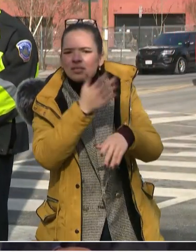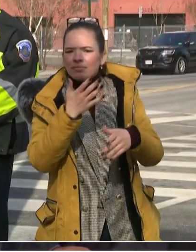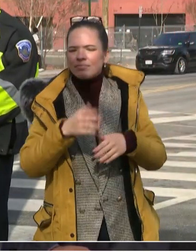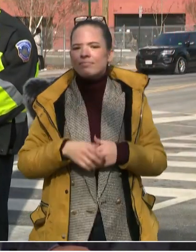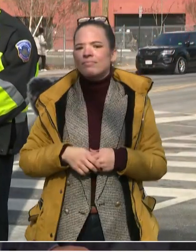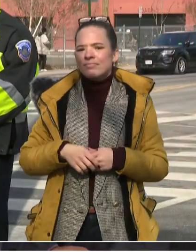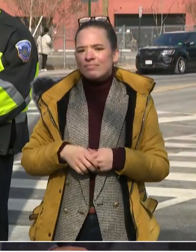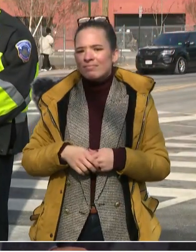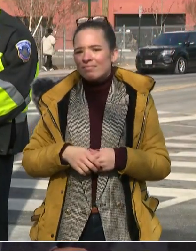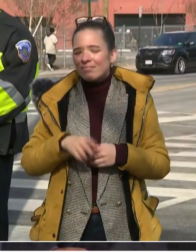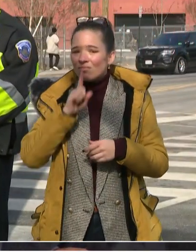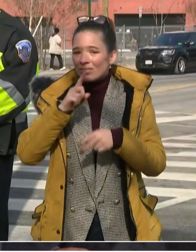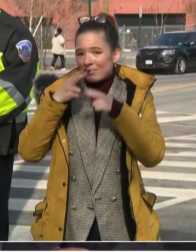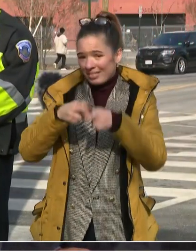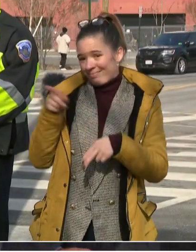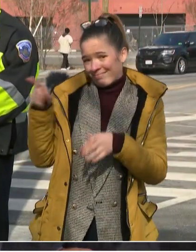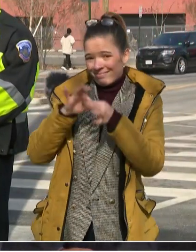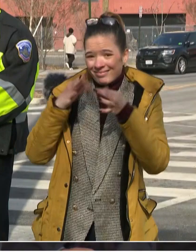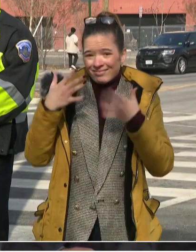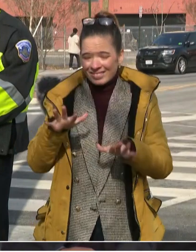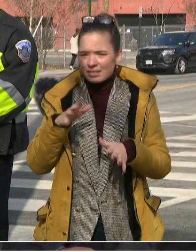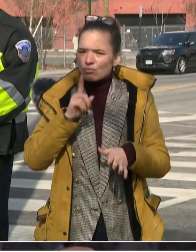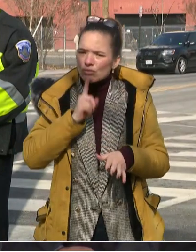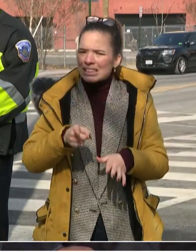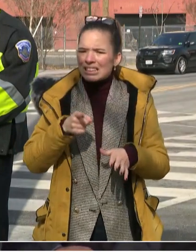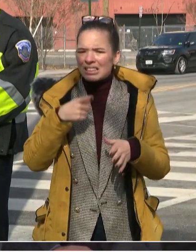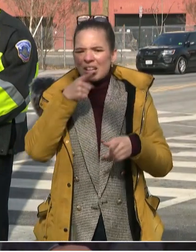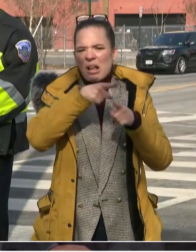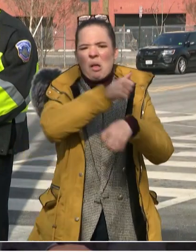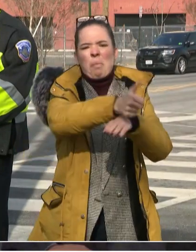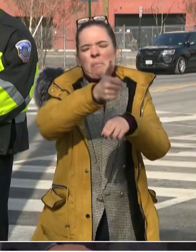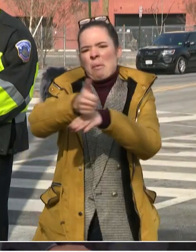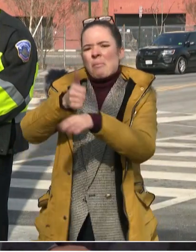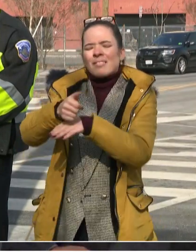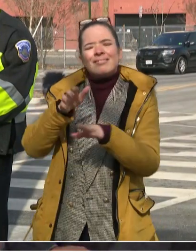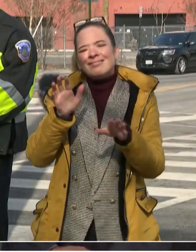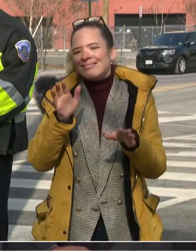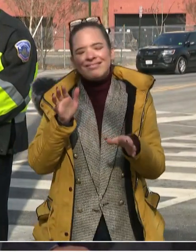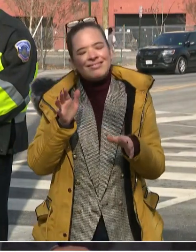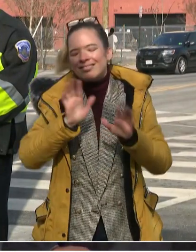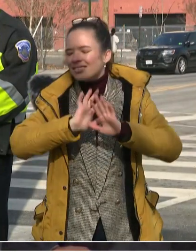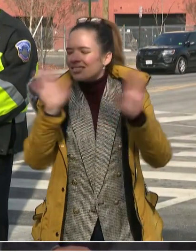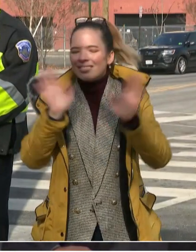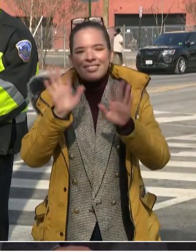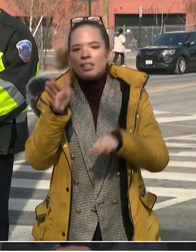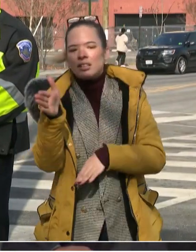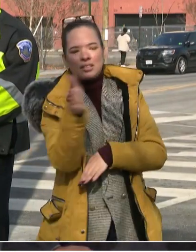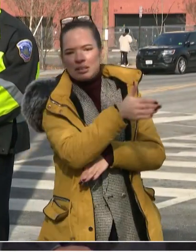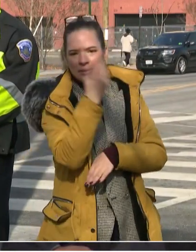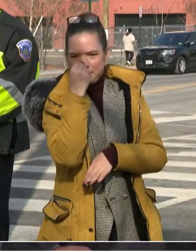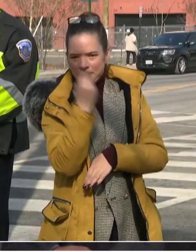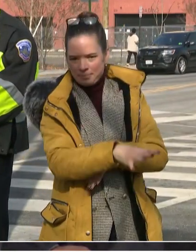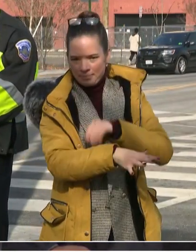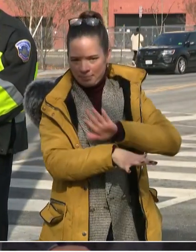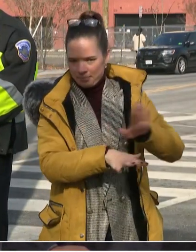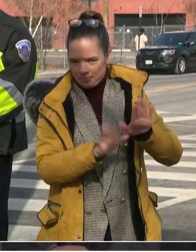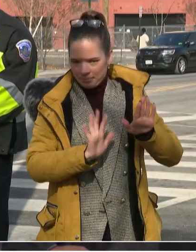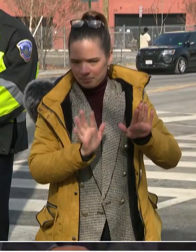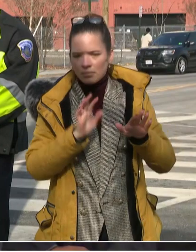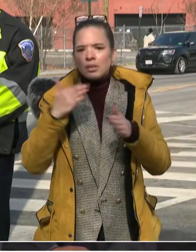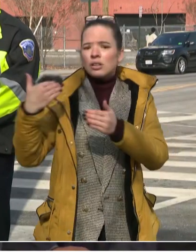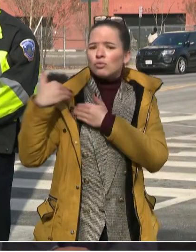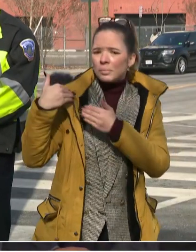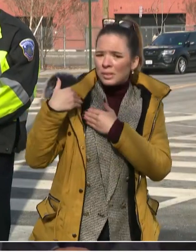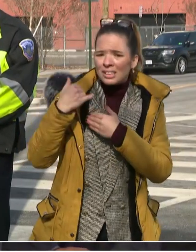an exercise in finger pointing. But if we can sit here or stand here and say that we all don't have a responsibility in this, then we're fooling